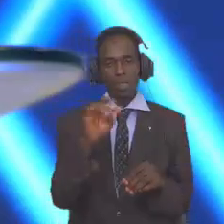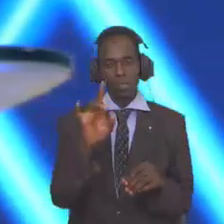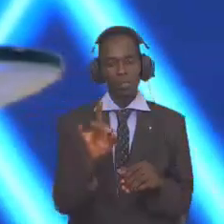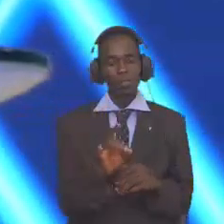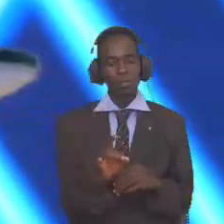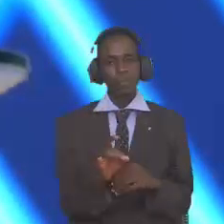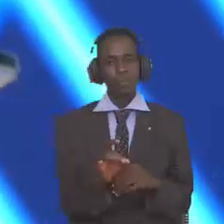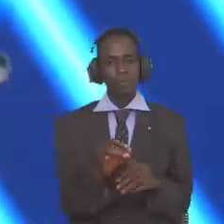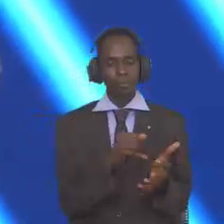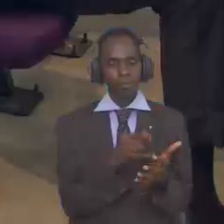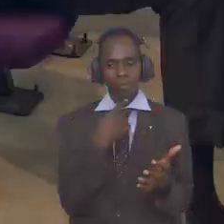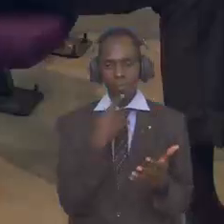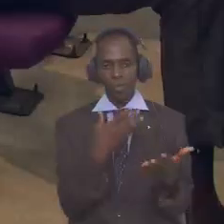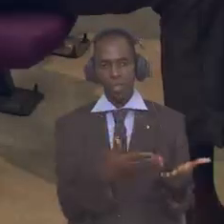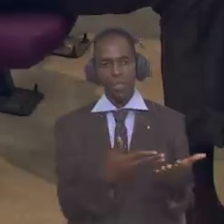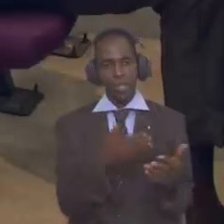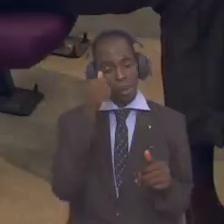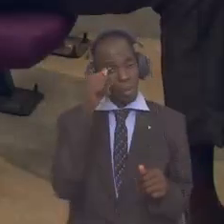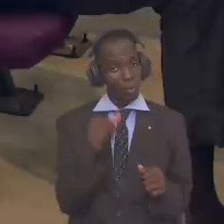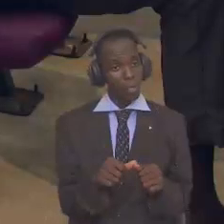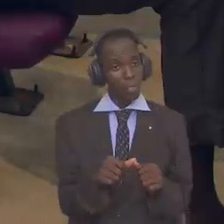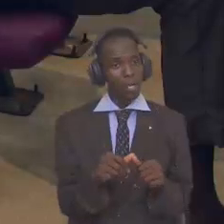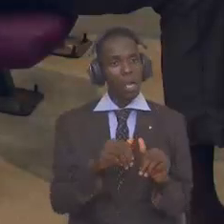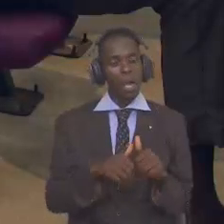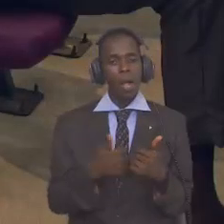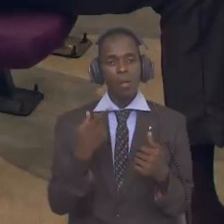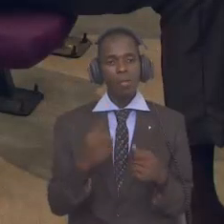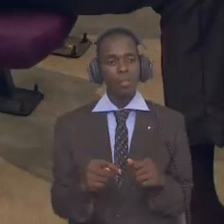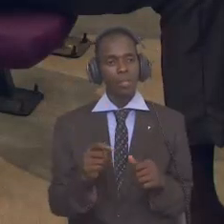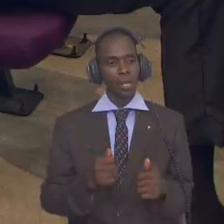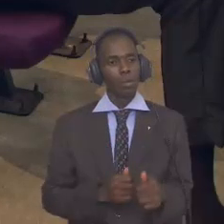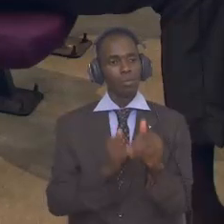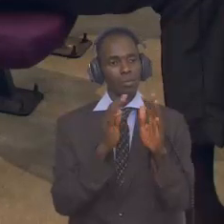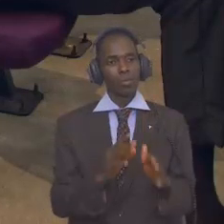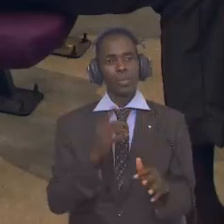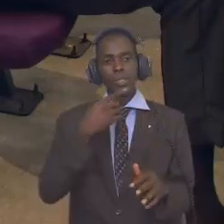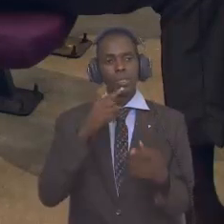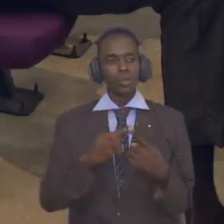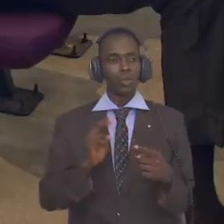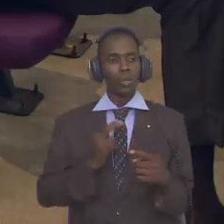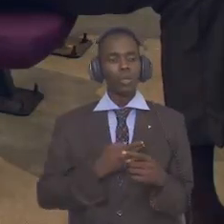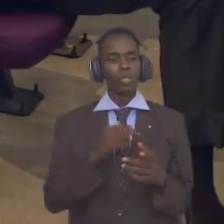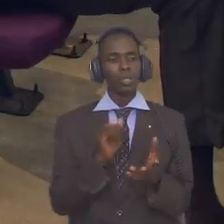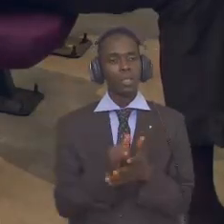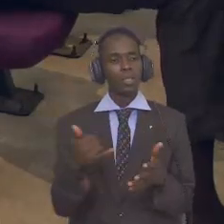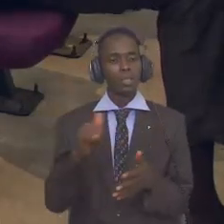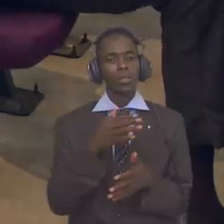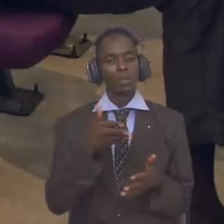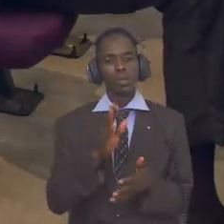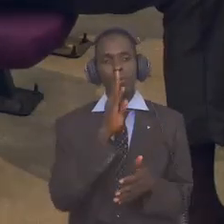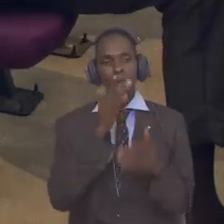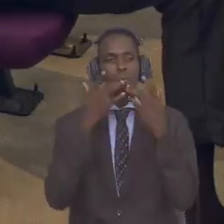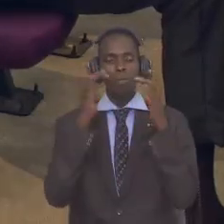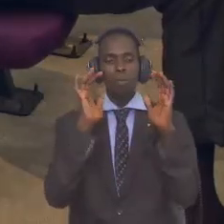18, it tells us, remember how the apostles told us that there should be mockers in the